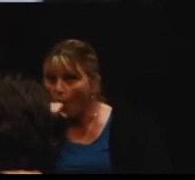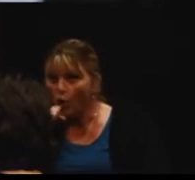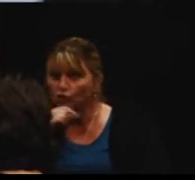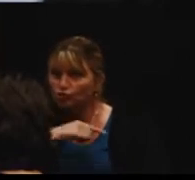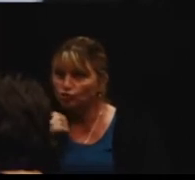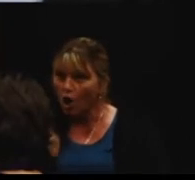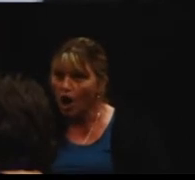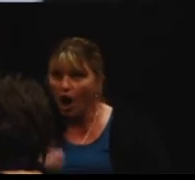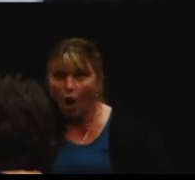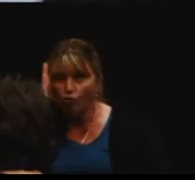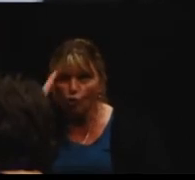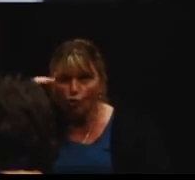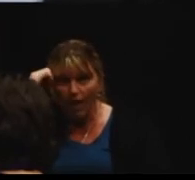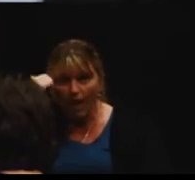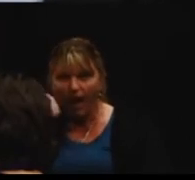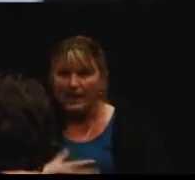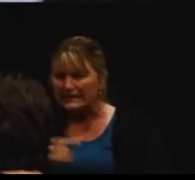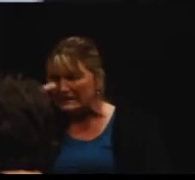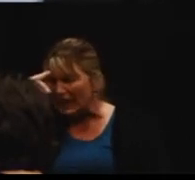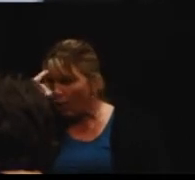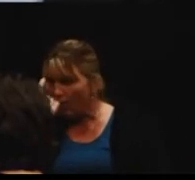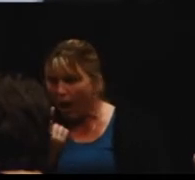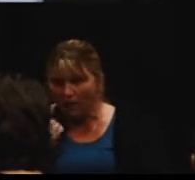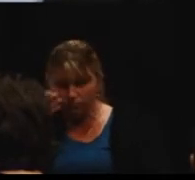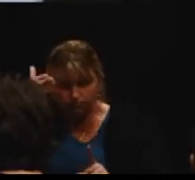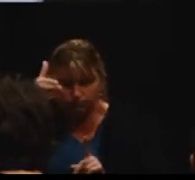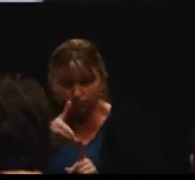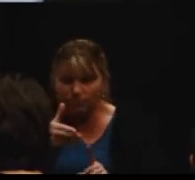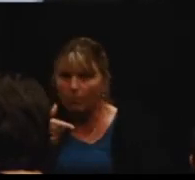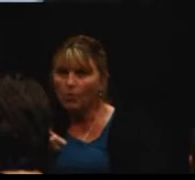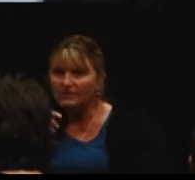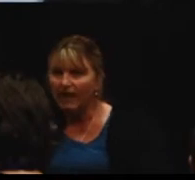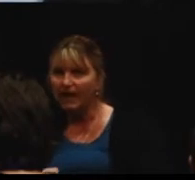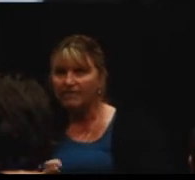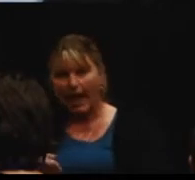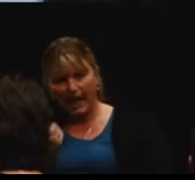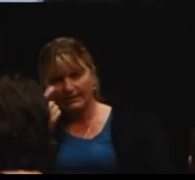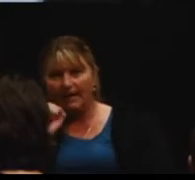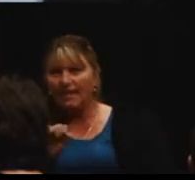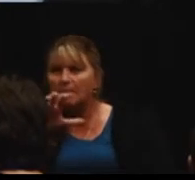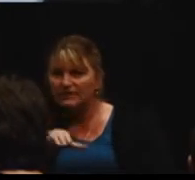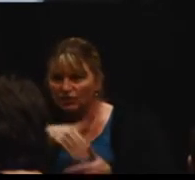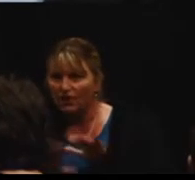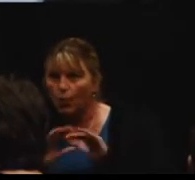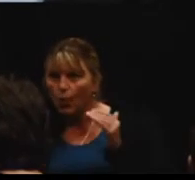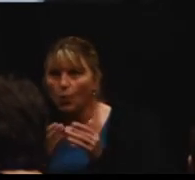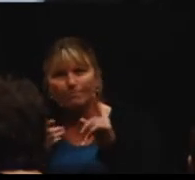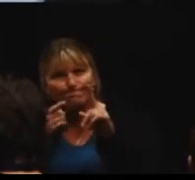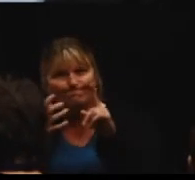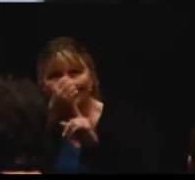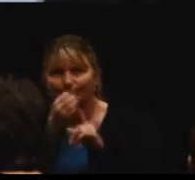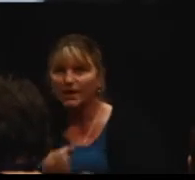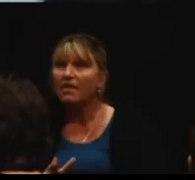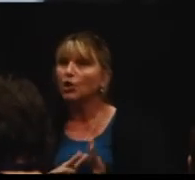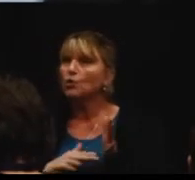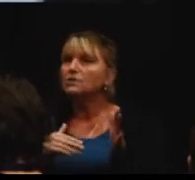that who have a single unity of purpose. They understand where they sit in the world and where they need to get to. I think New Zealand needs to